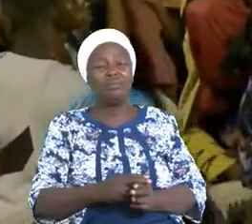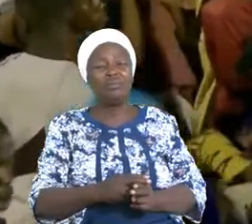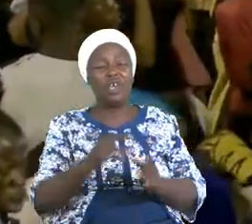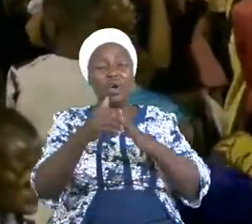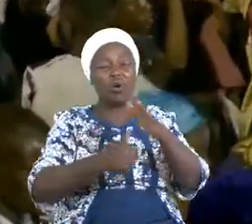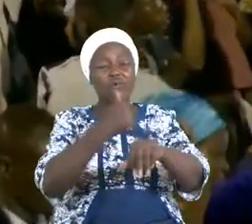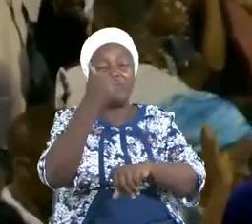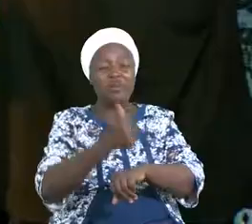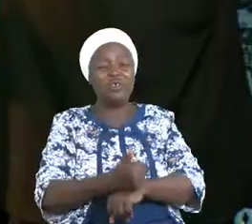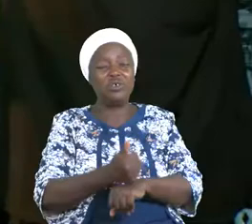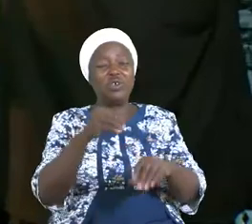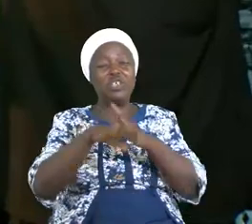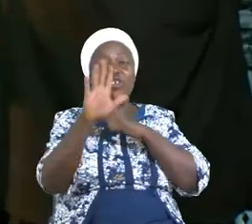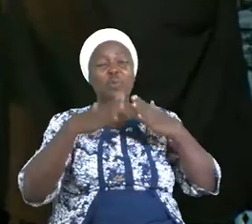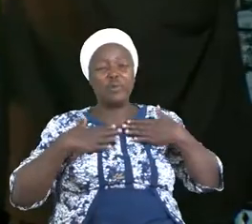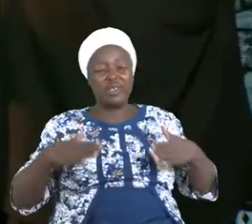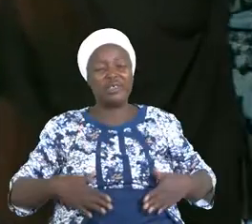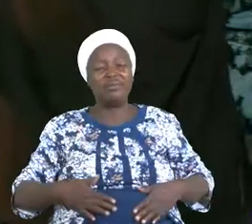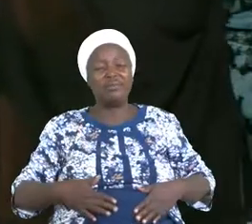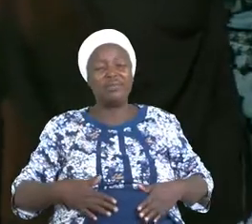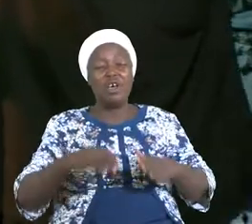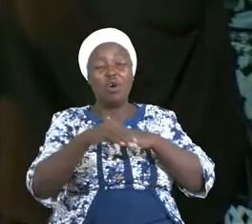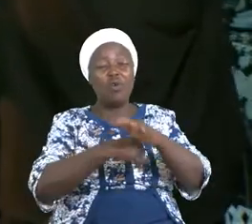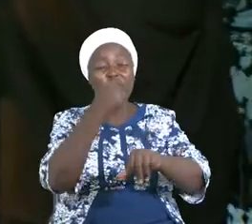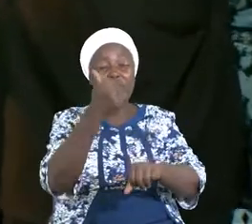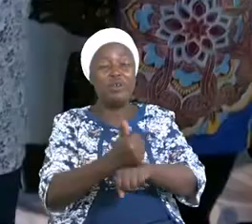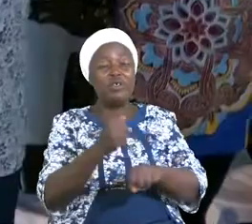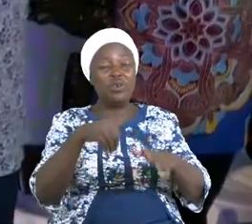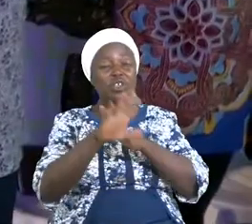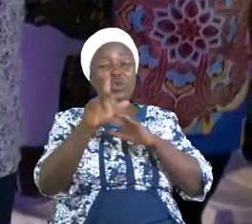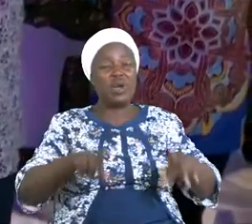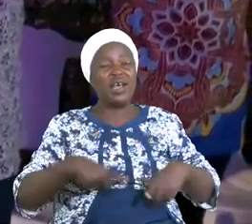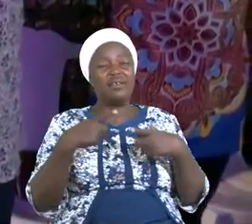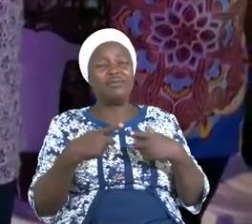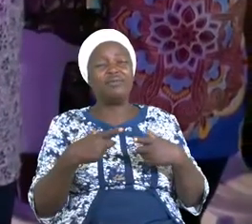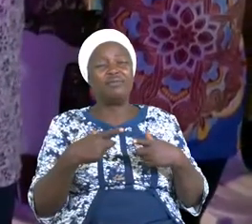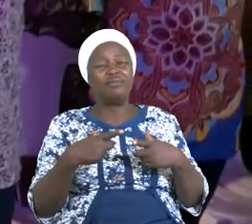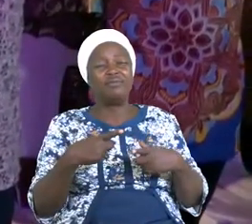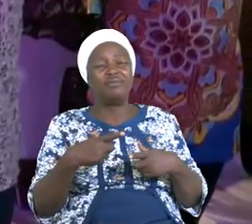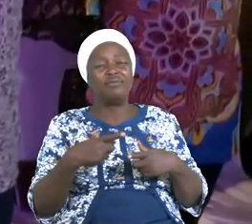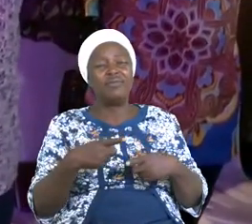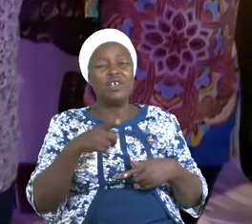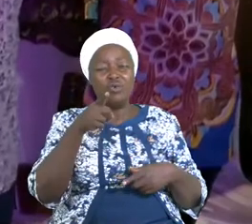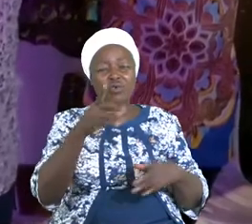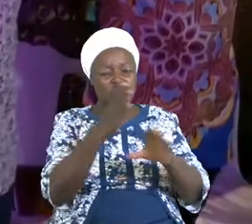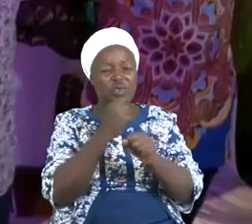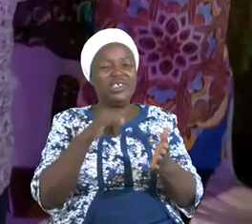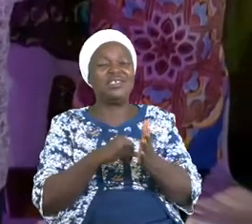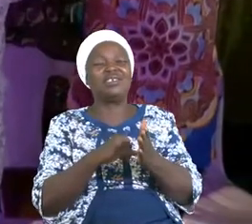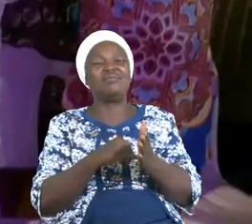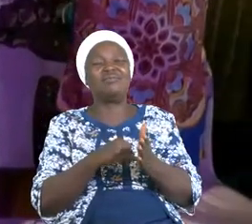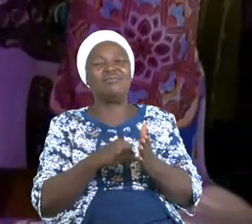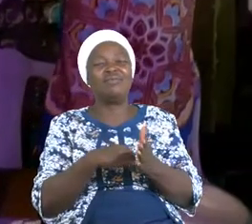Confirmation in your body. Confirmation in your life. You've got it. The Lord